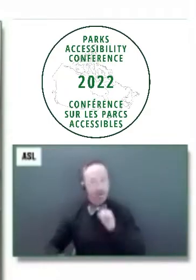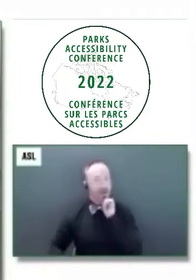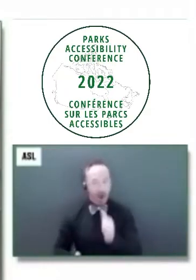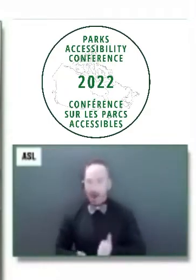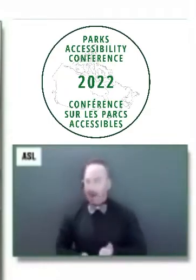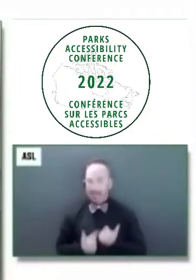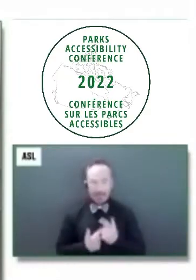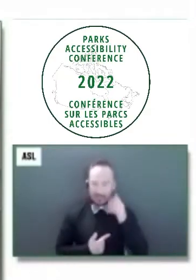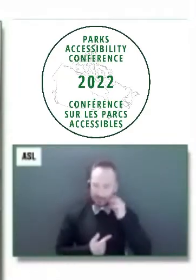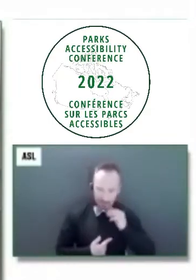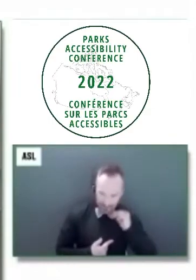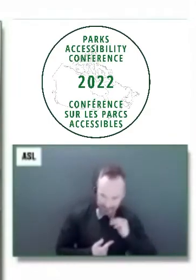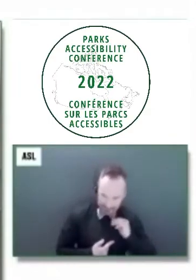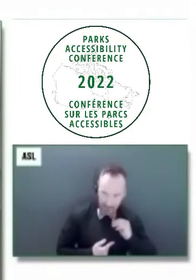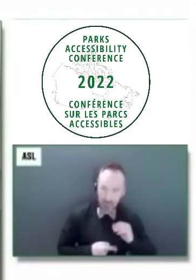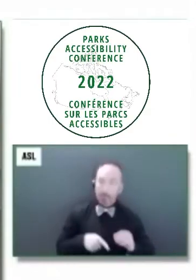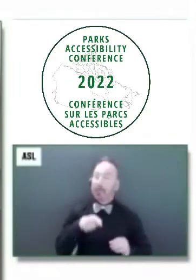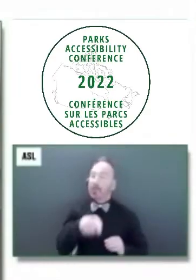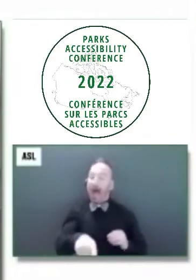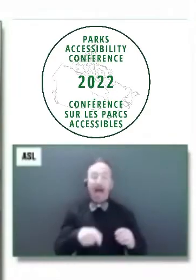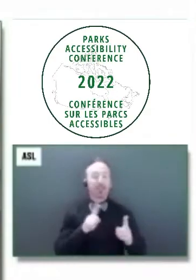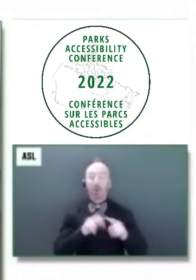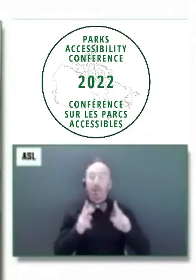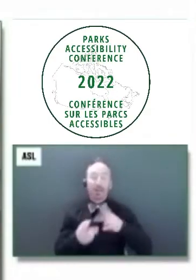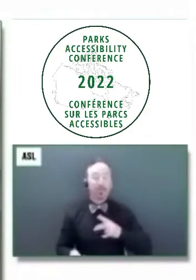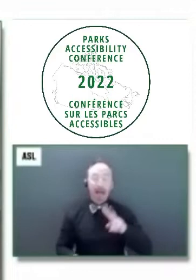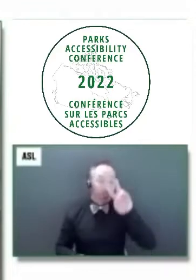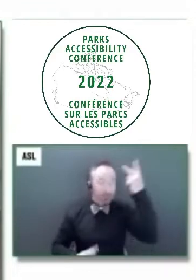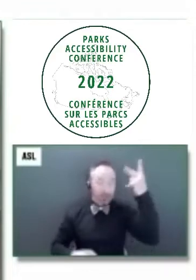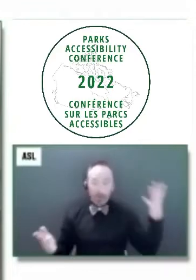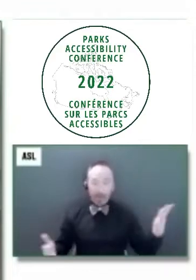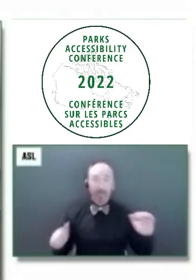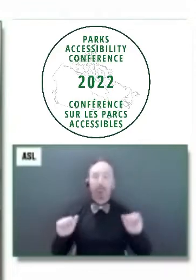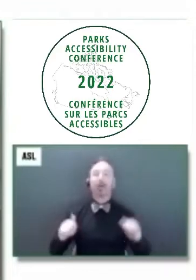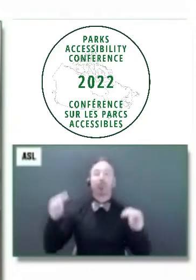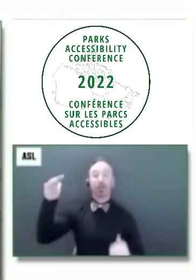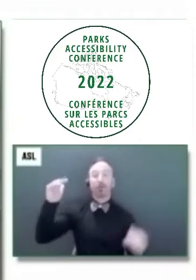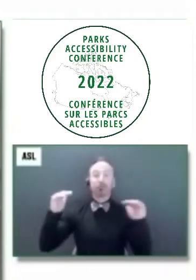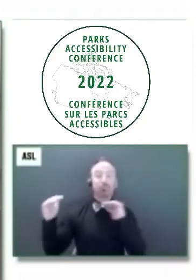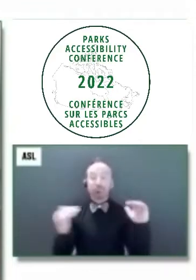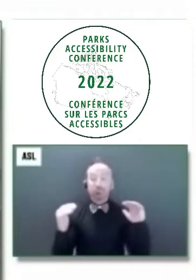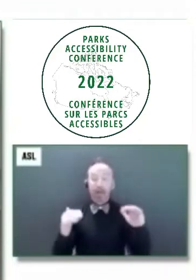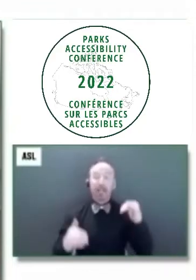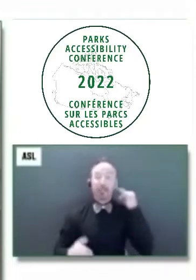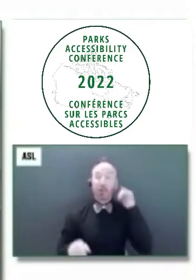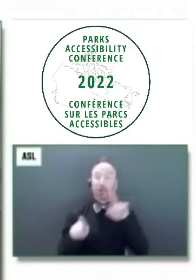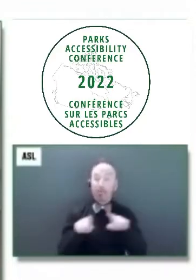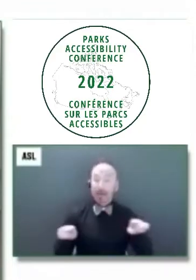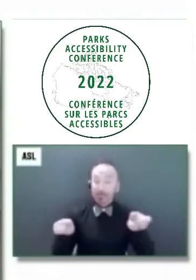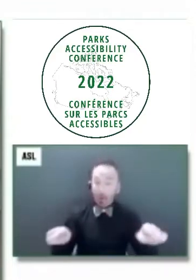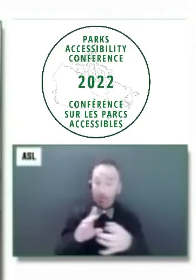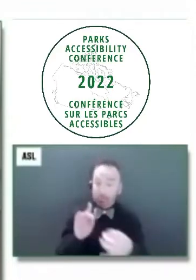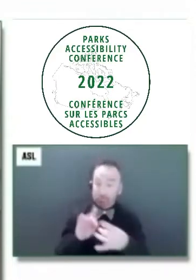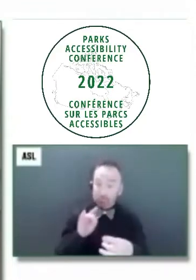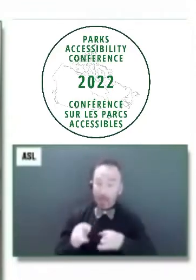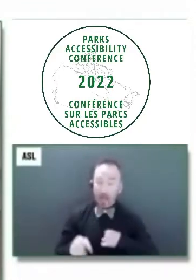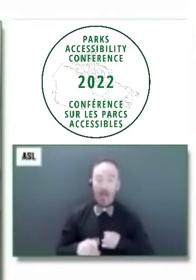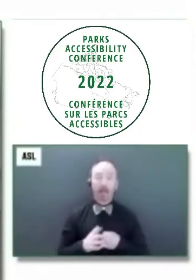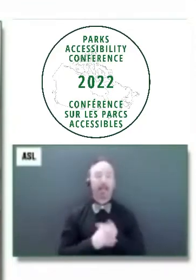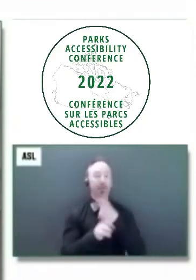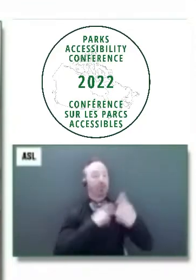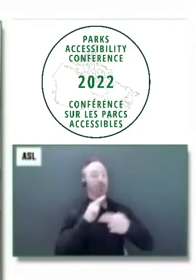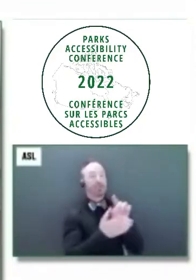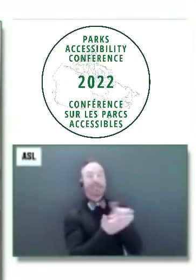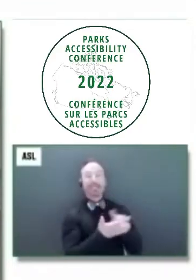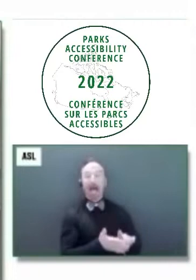horribly misunderstood as leveling the playing field. If we stick with metaphorical meadows for a moment, I want you to consider that universal design is the